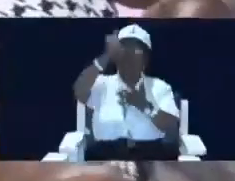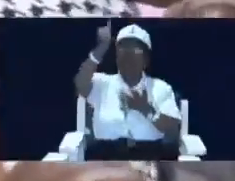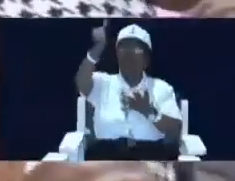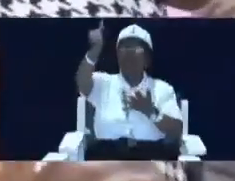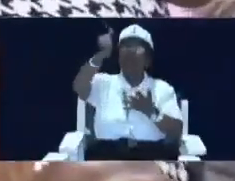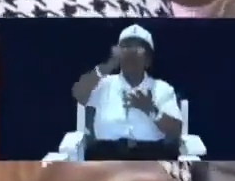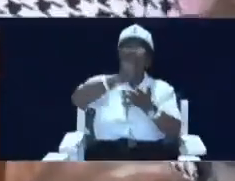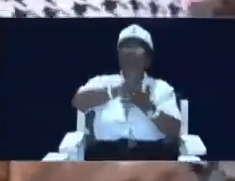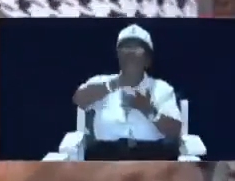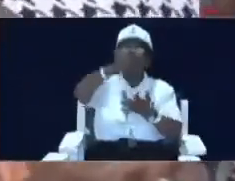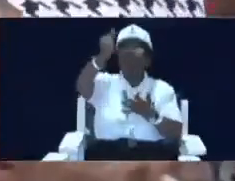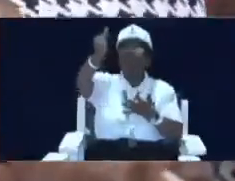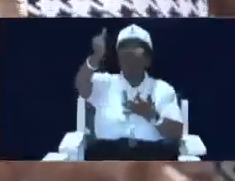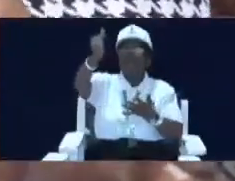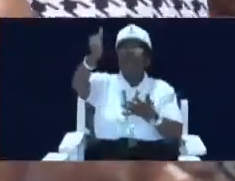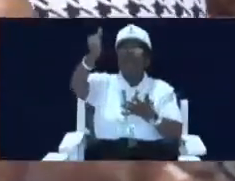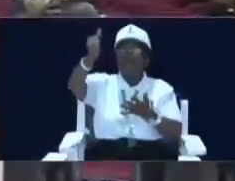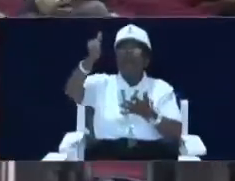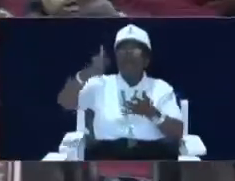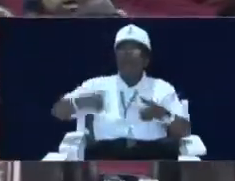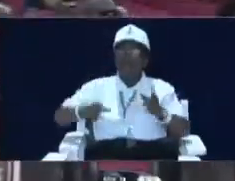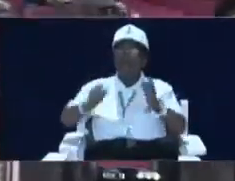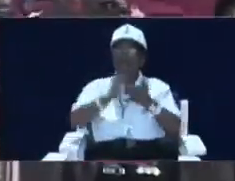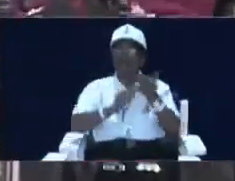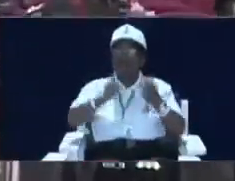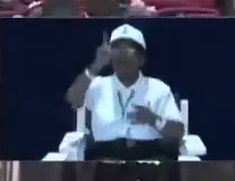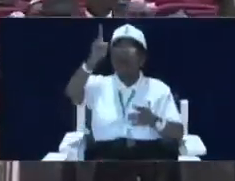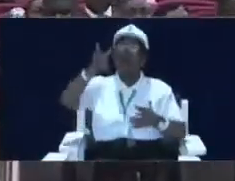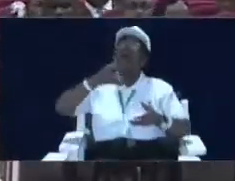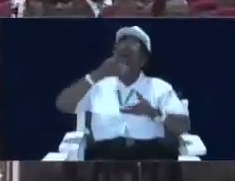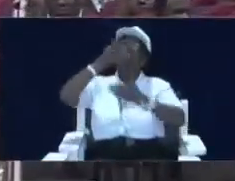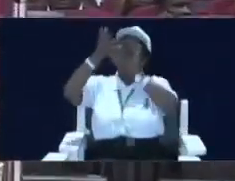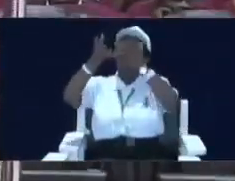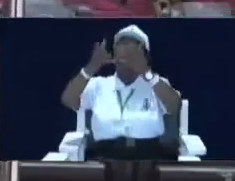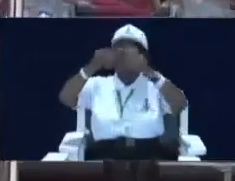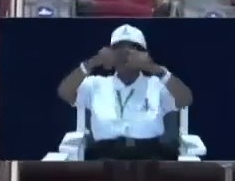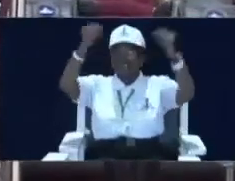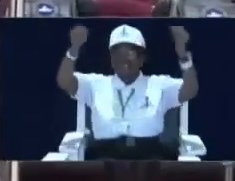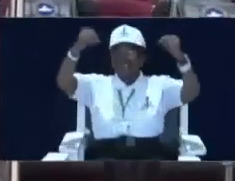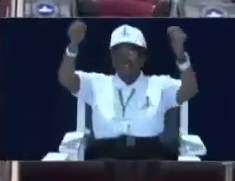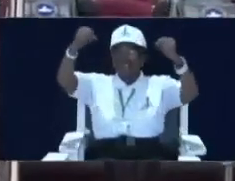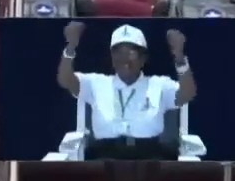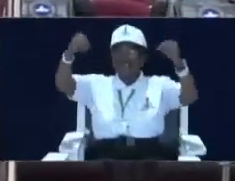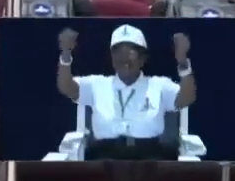Amen. Well, let someone shout hallelujah.